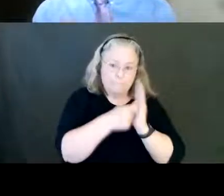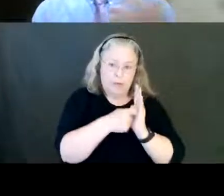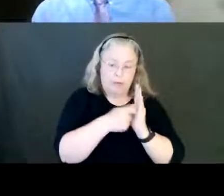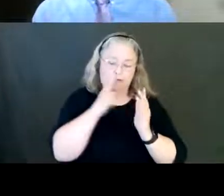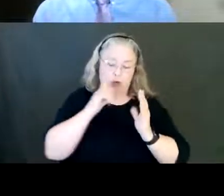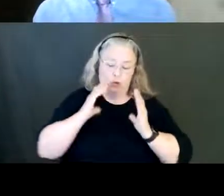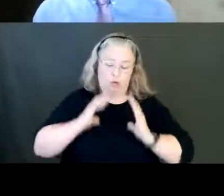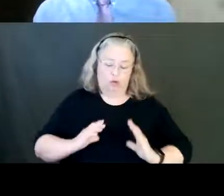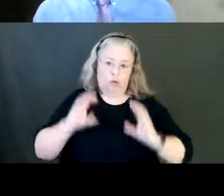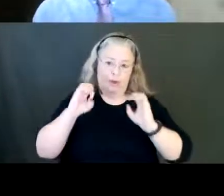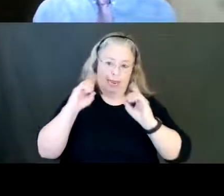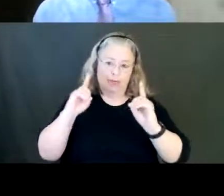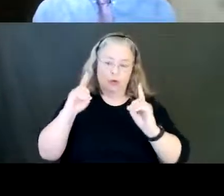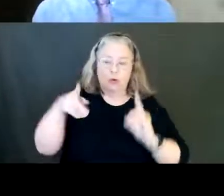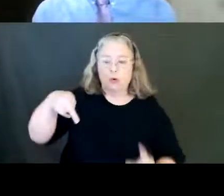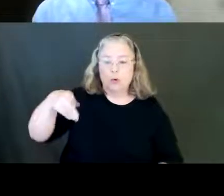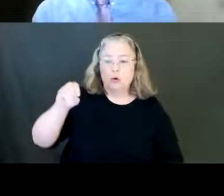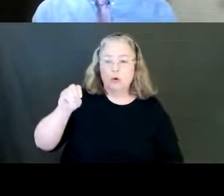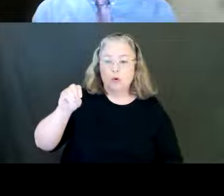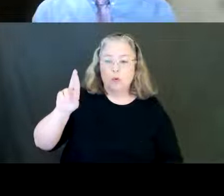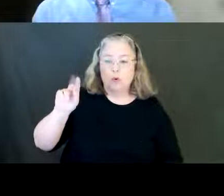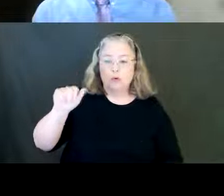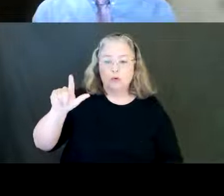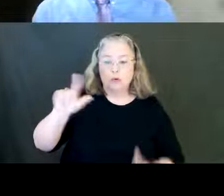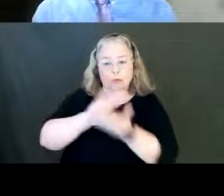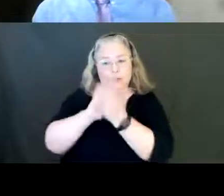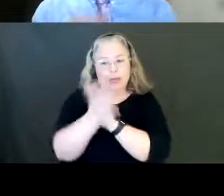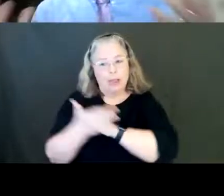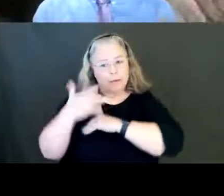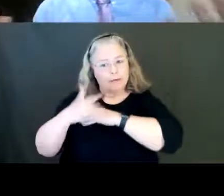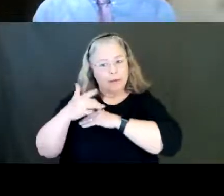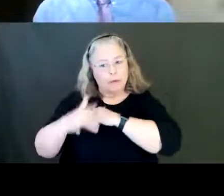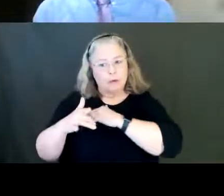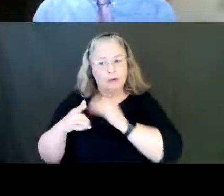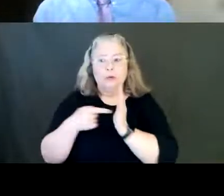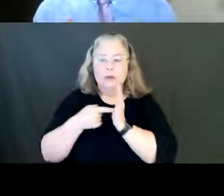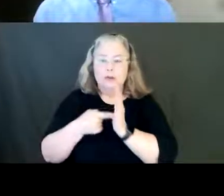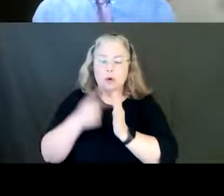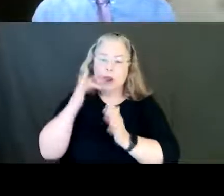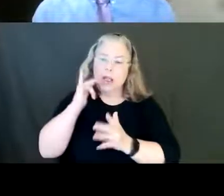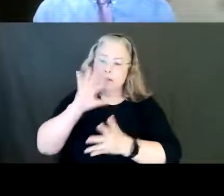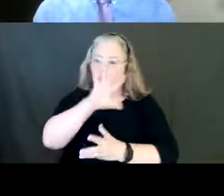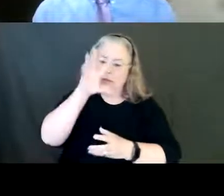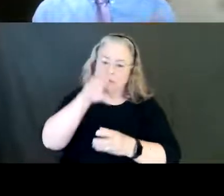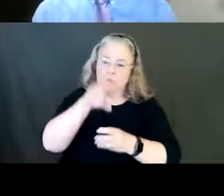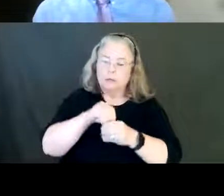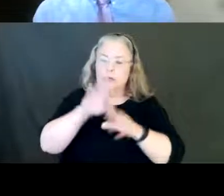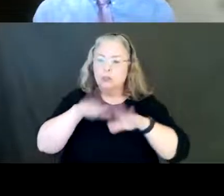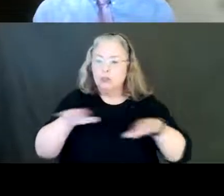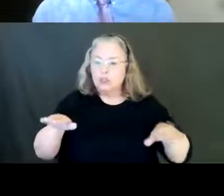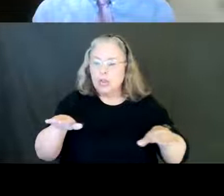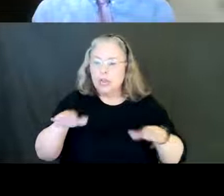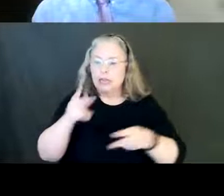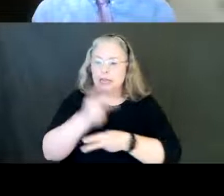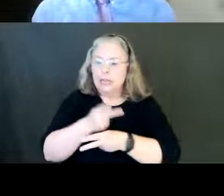consumer education portal to be available that shows California's comprehensive childcare and development